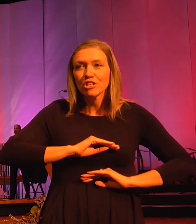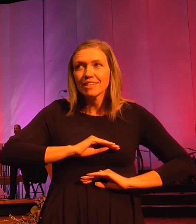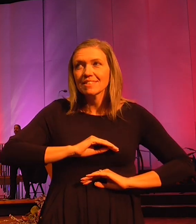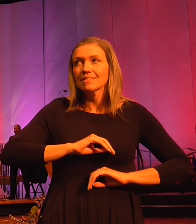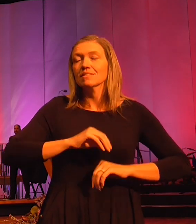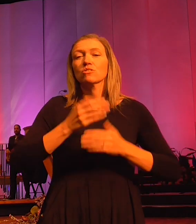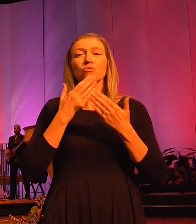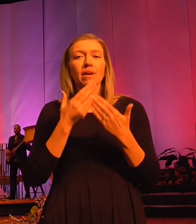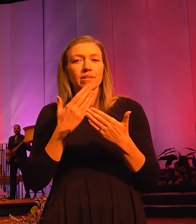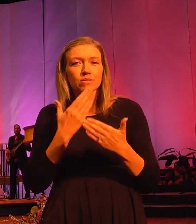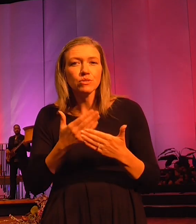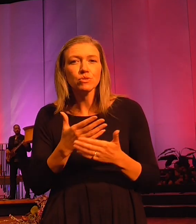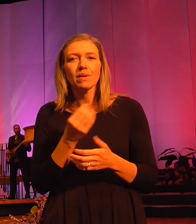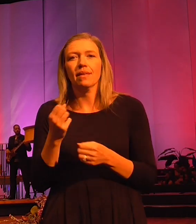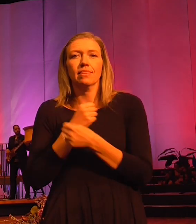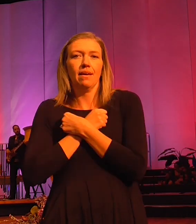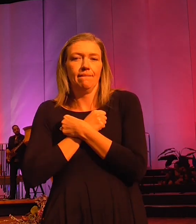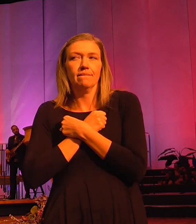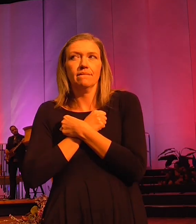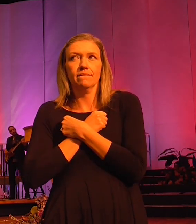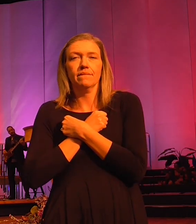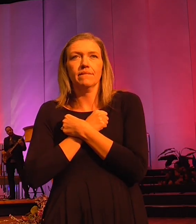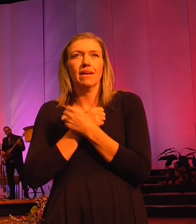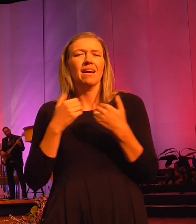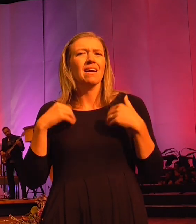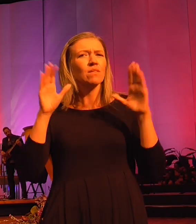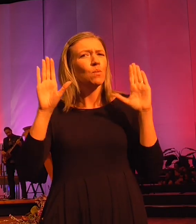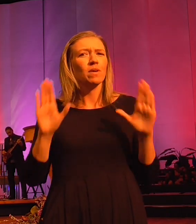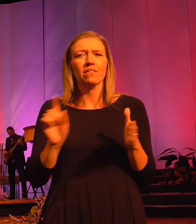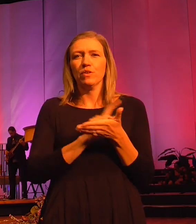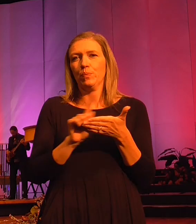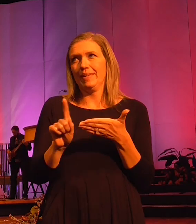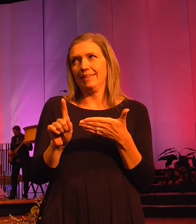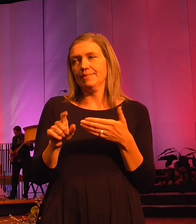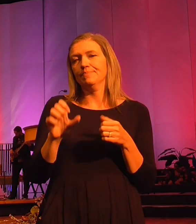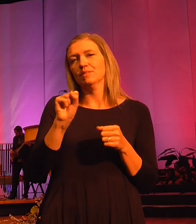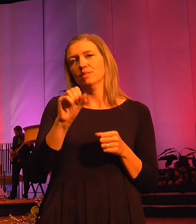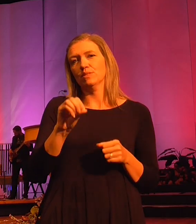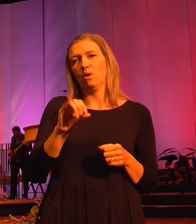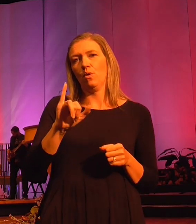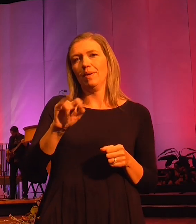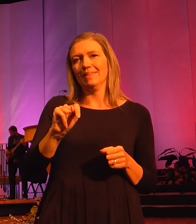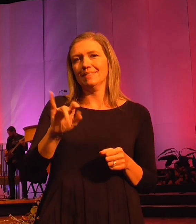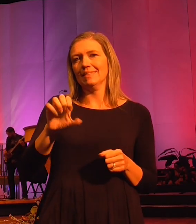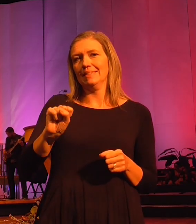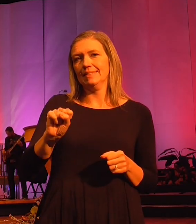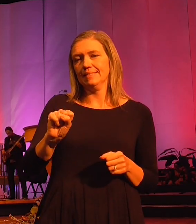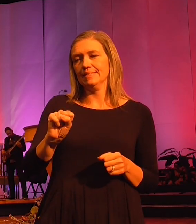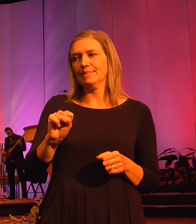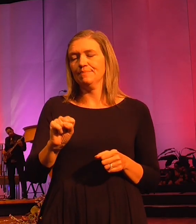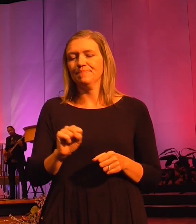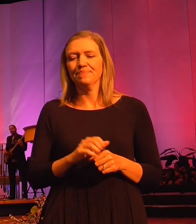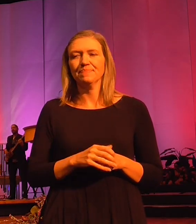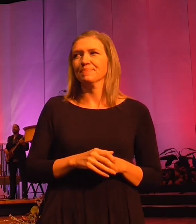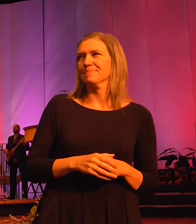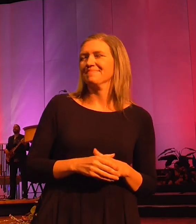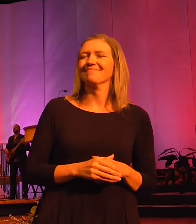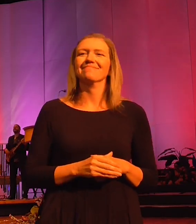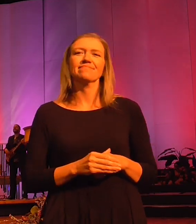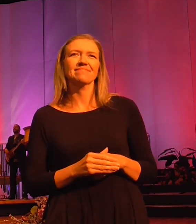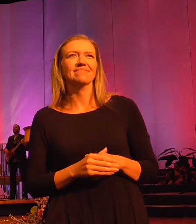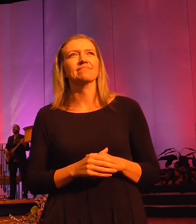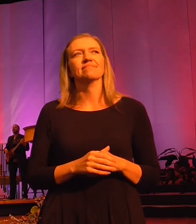assurance, gratitude, and love. Have a wonderful week, and so it is. Thank you.